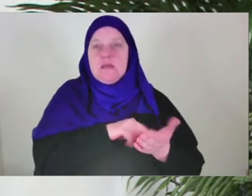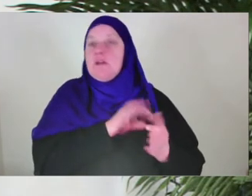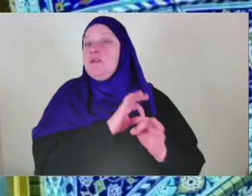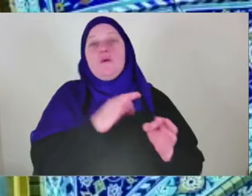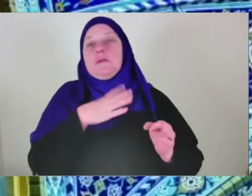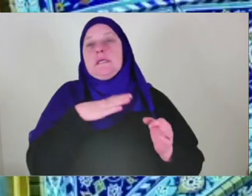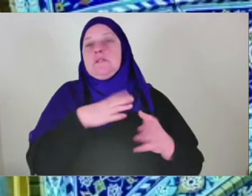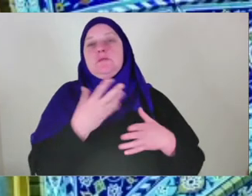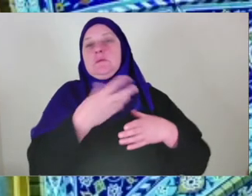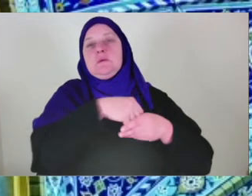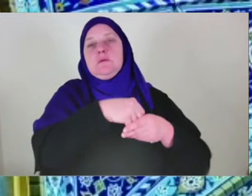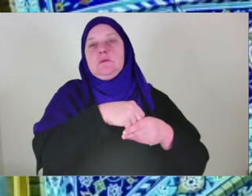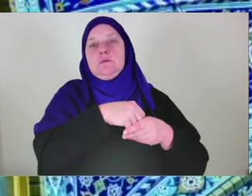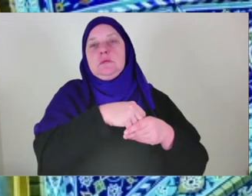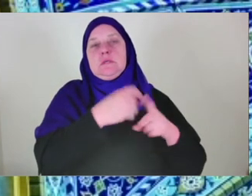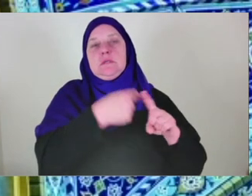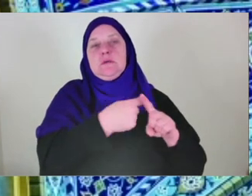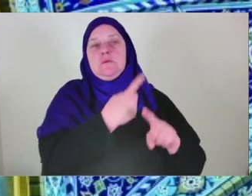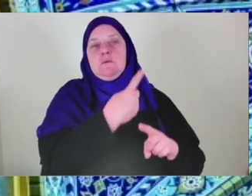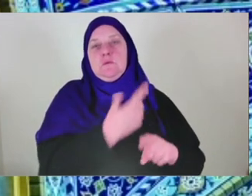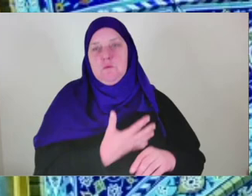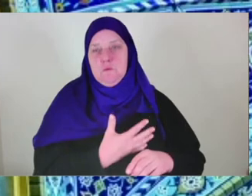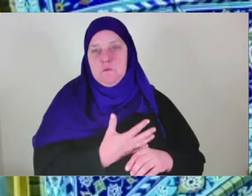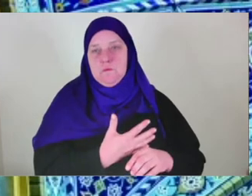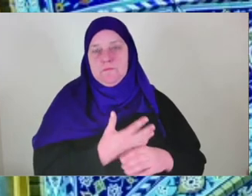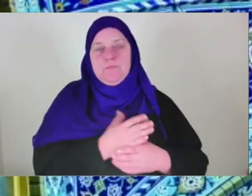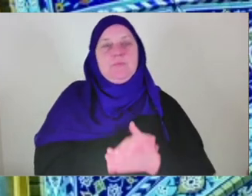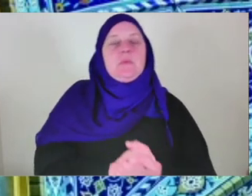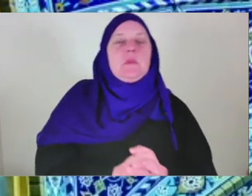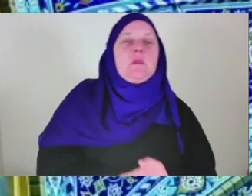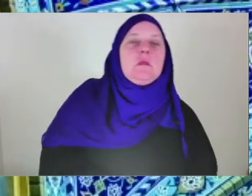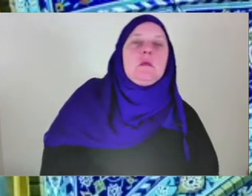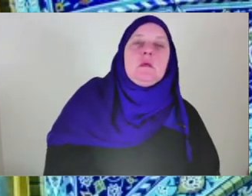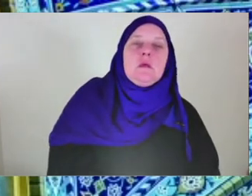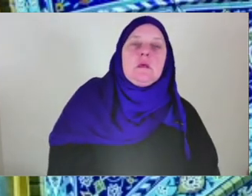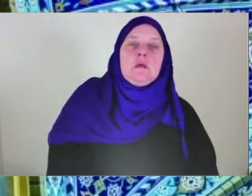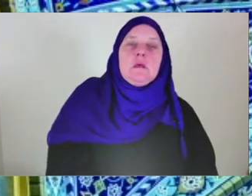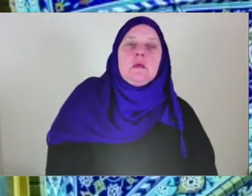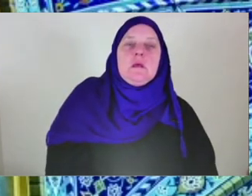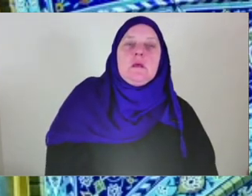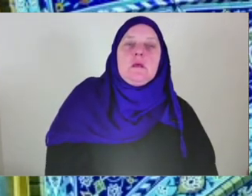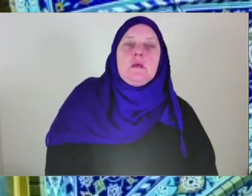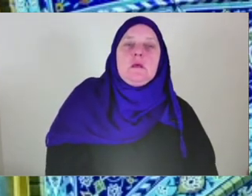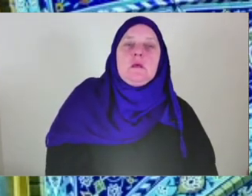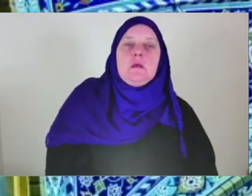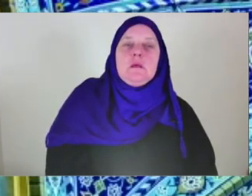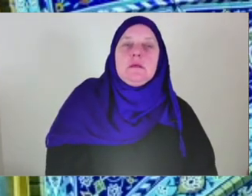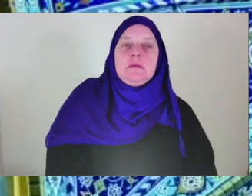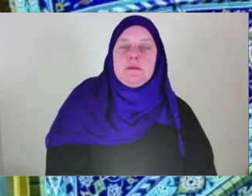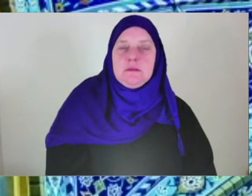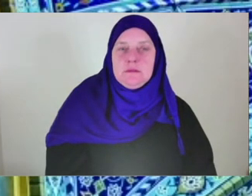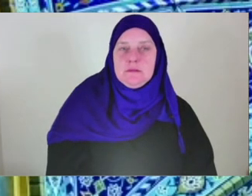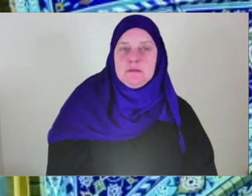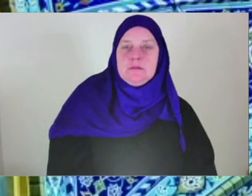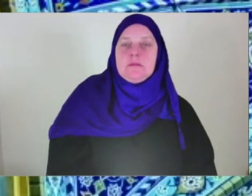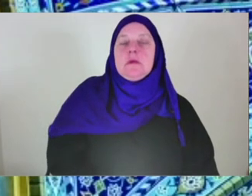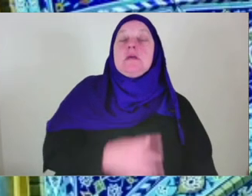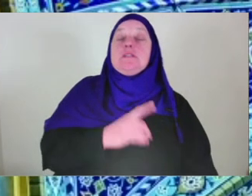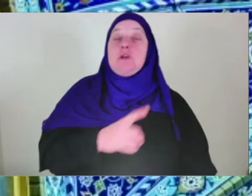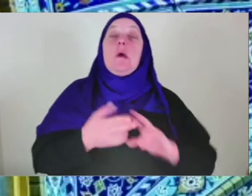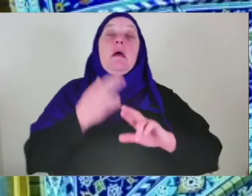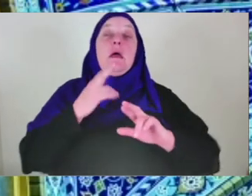the rule, sorry, let me summarize. Please. The rule is that whether this saving is to cover a